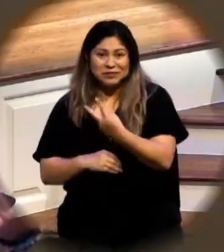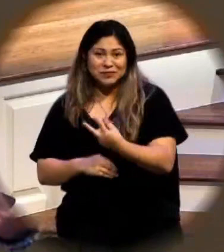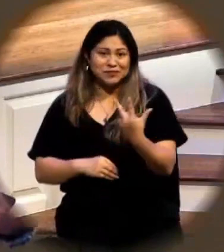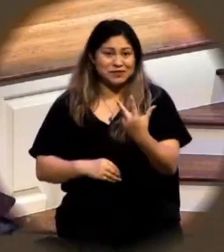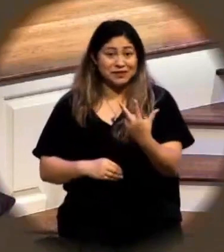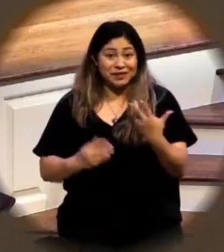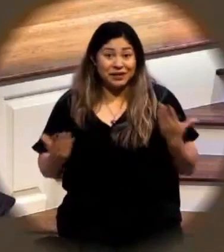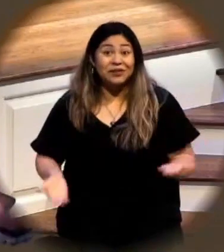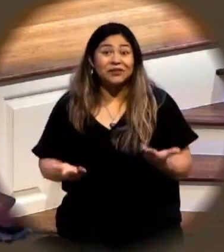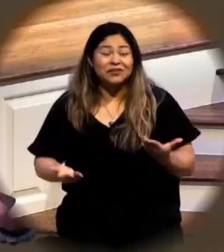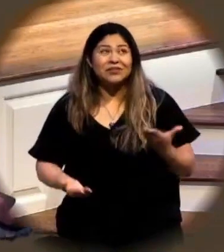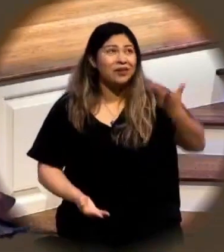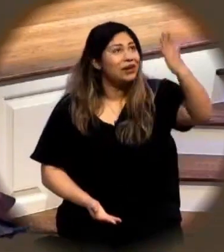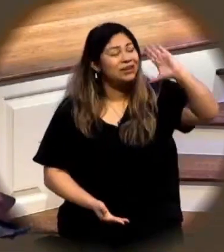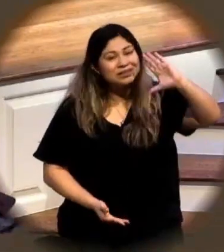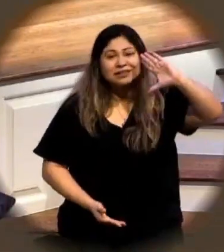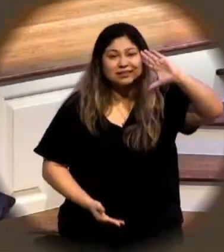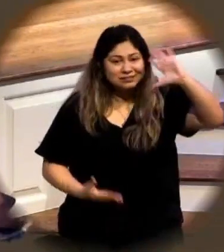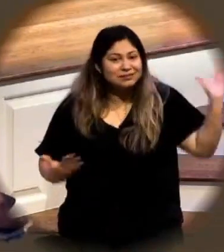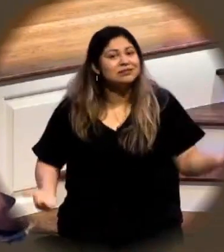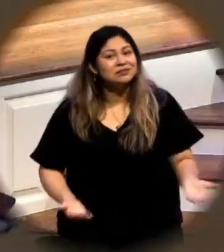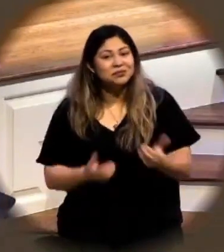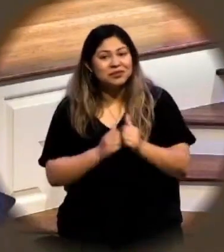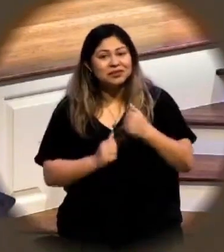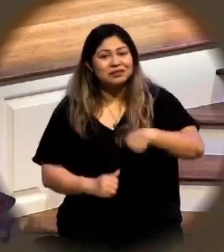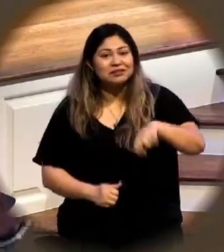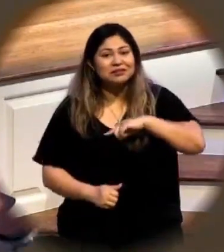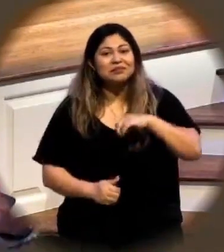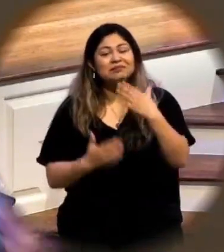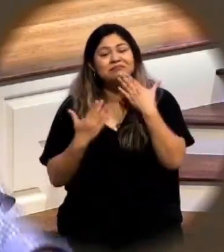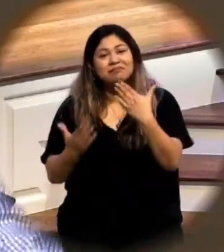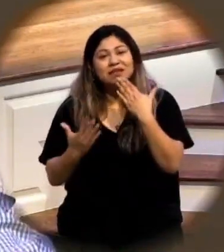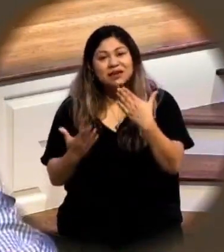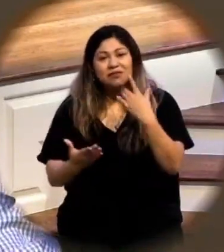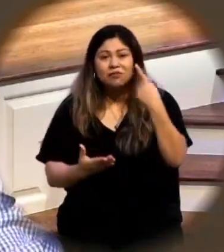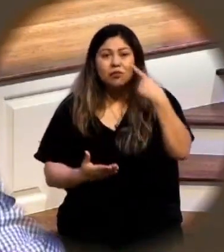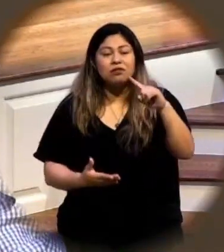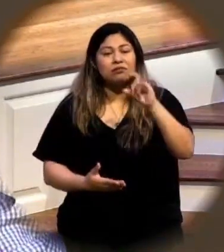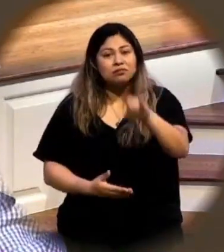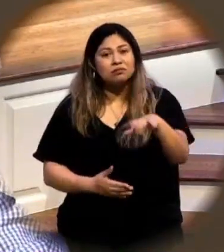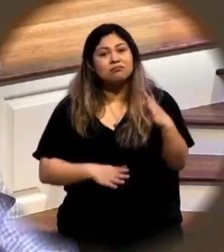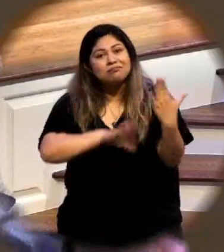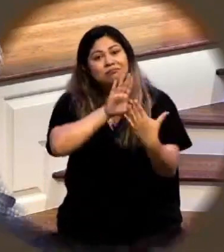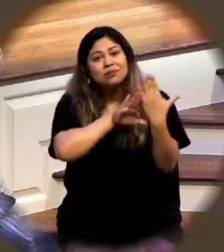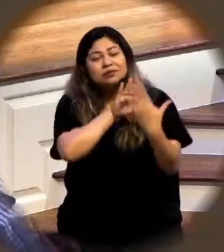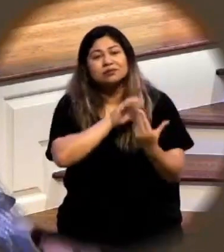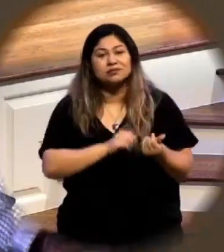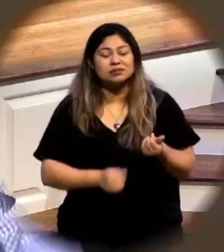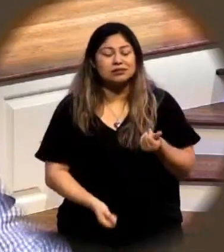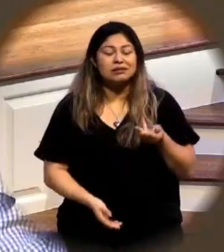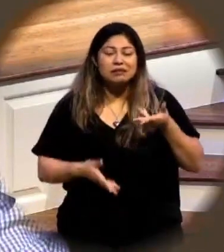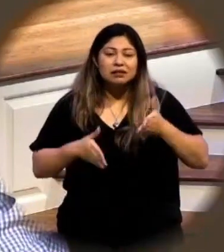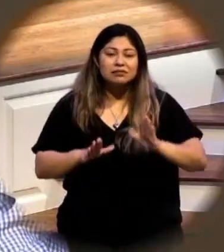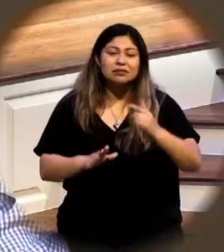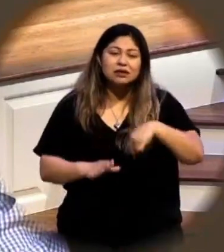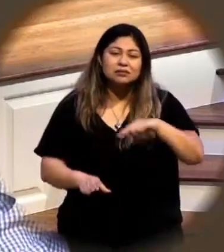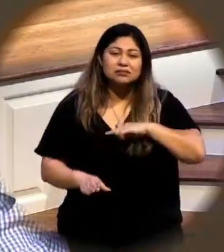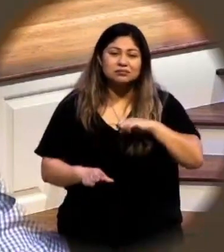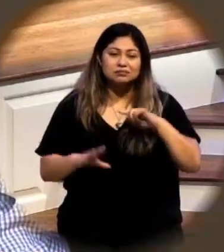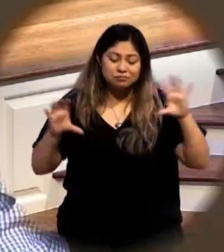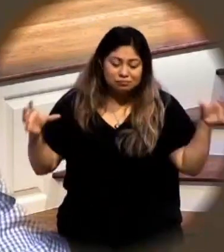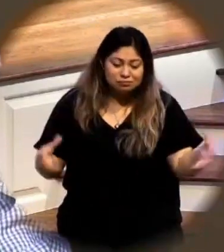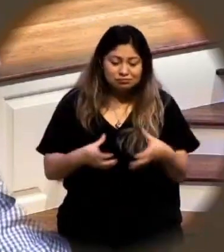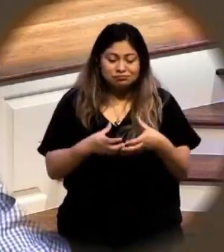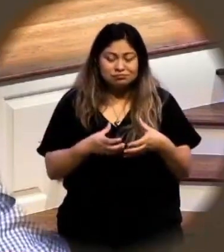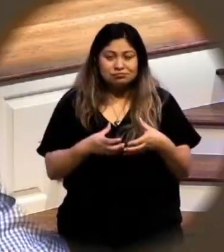with us, and we are thankful for that presence and your presence that allows us to gather together and proclaim the